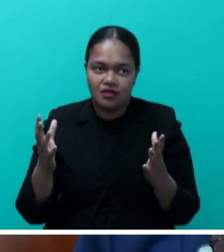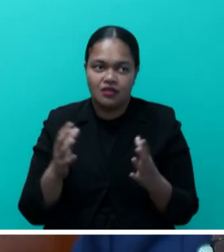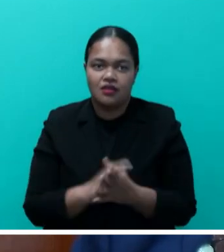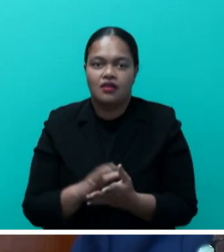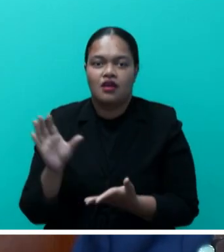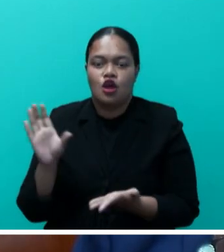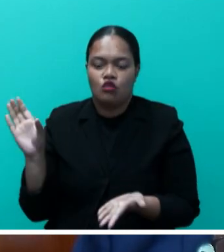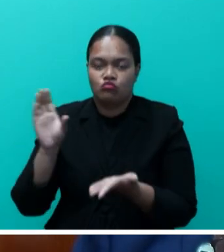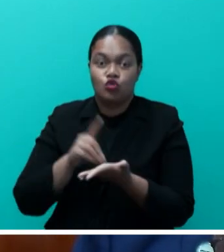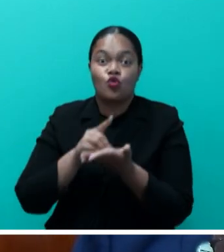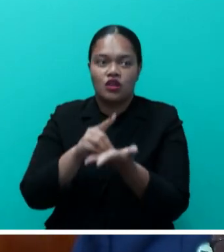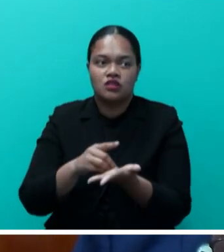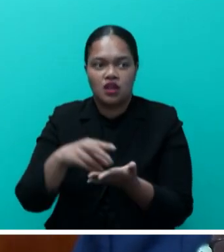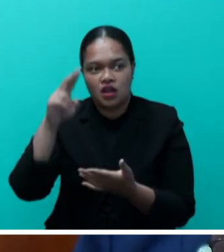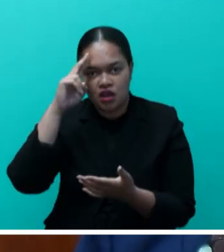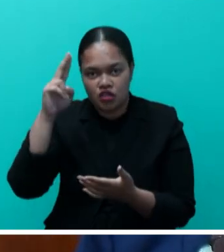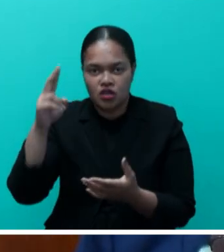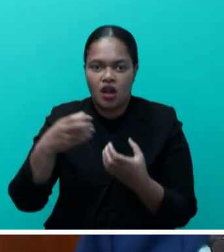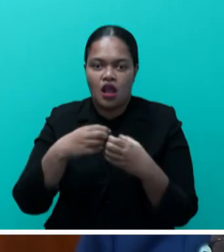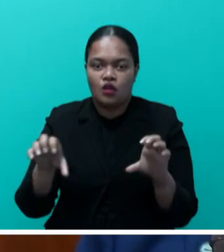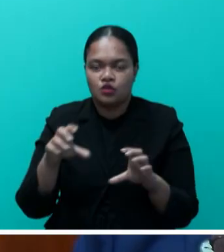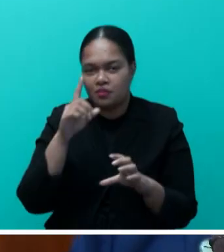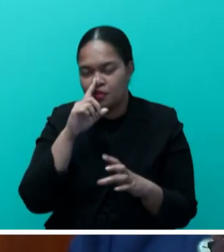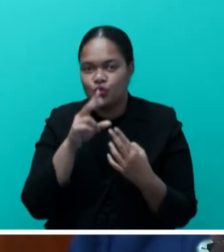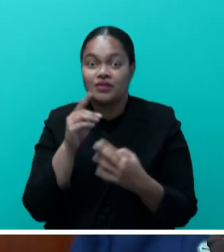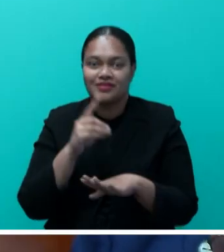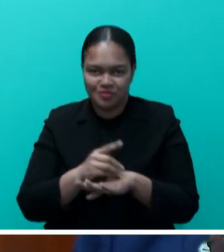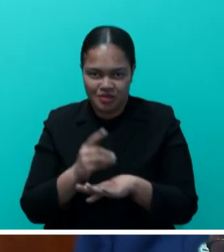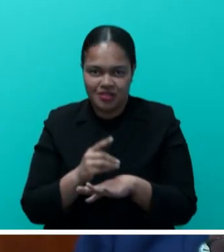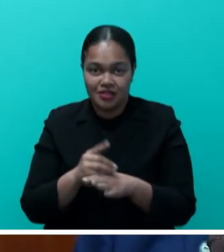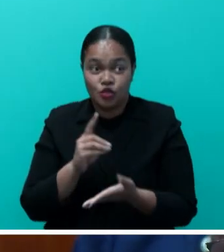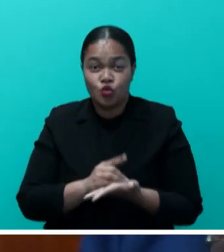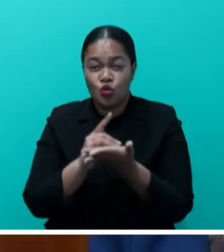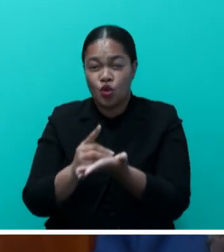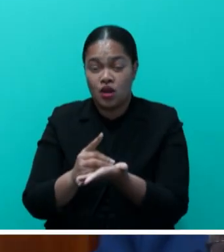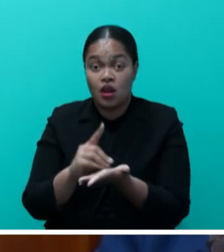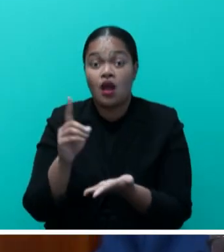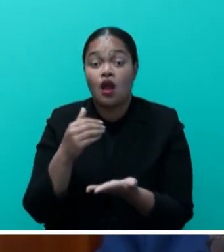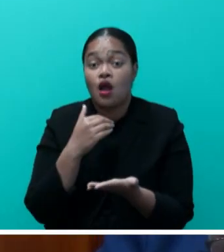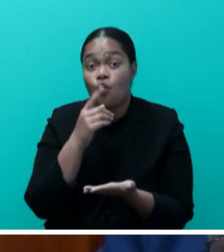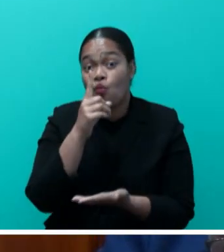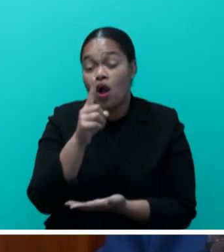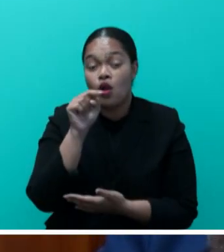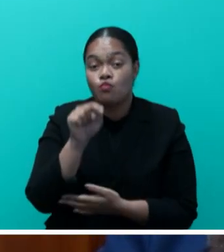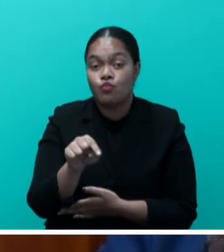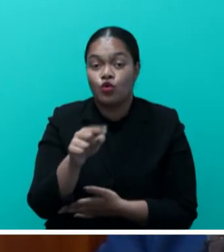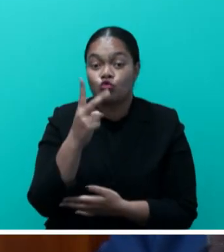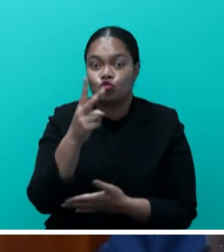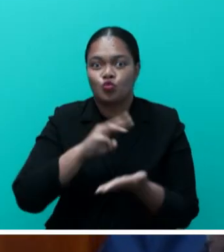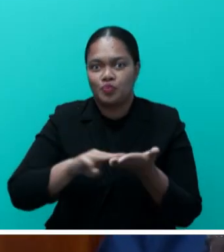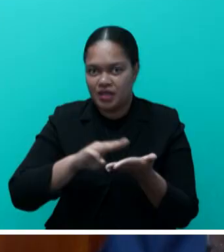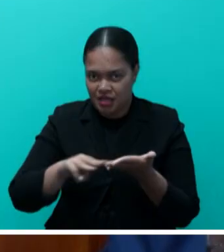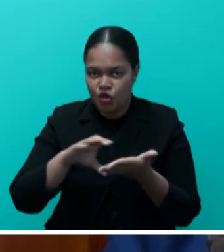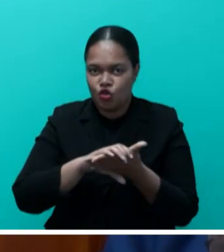Council for People with Disabilities, donating $1.2 million worth of assistive